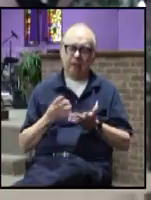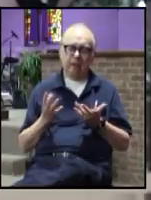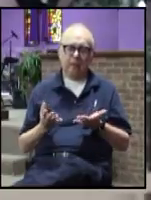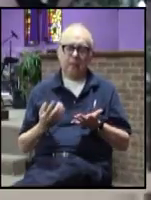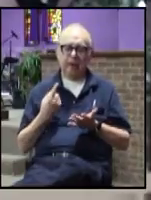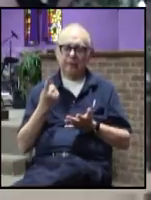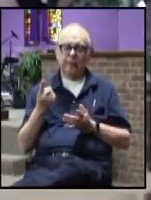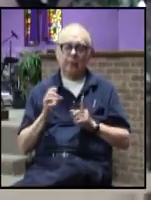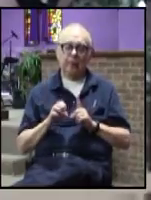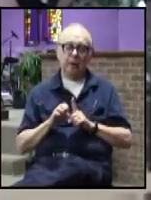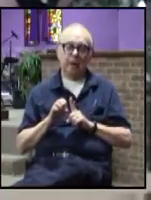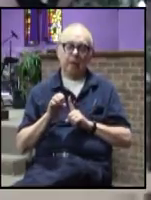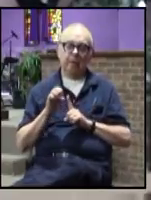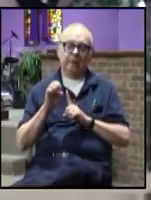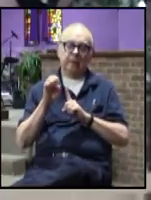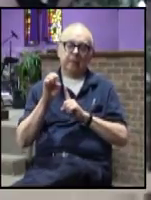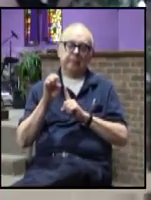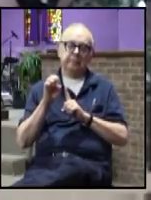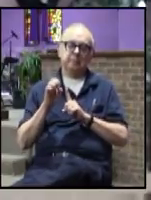and wait for an elevator.